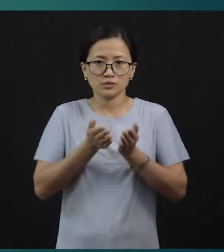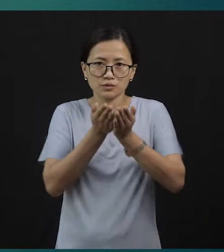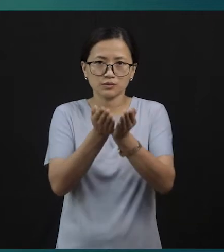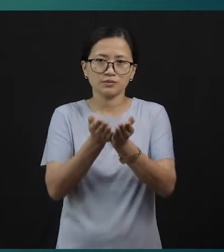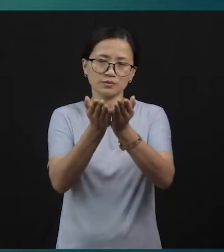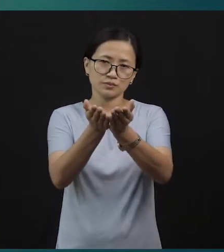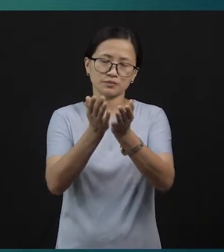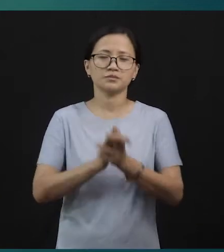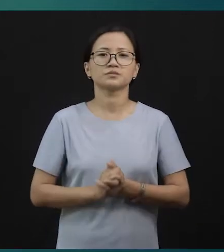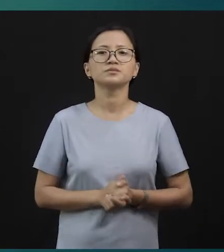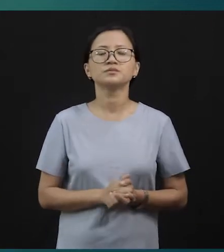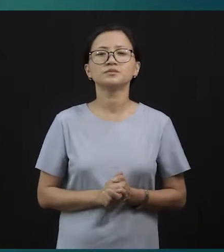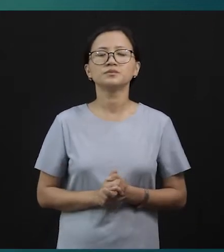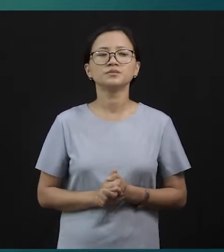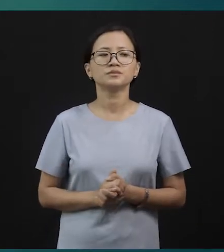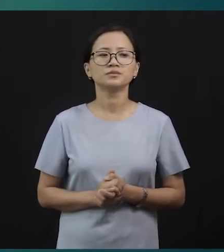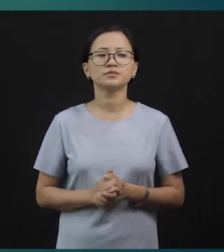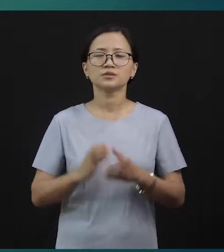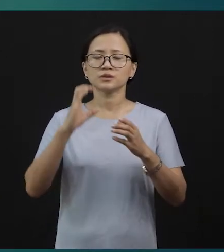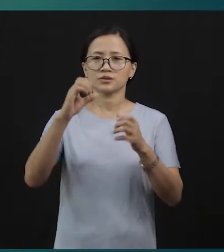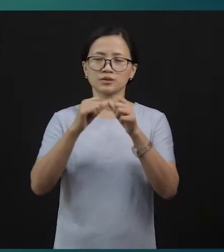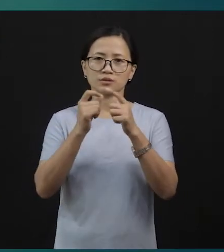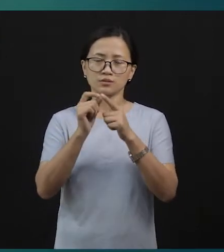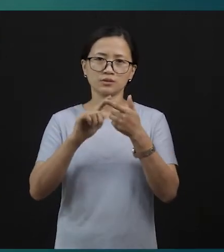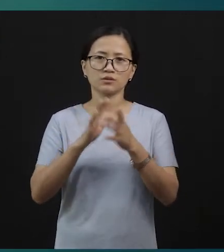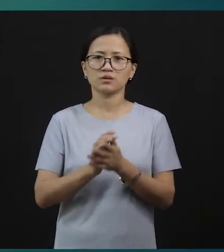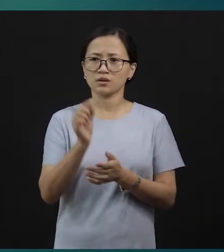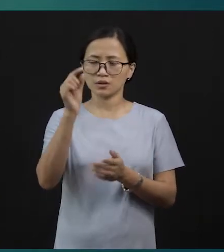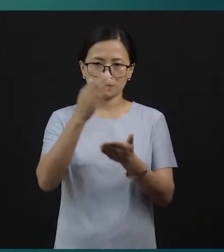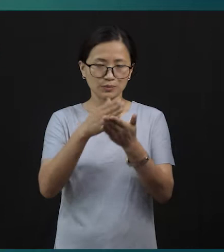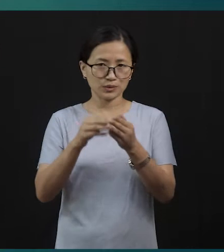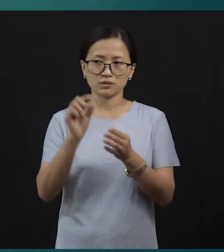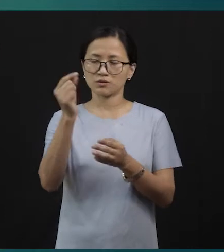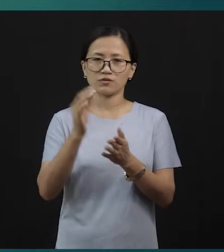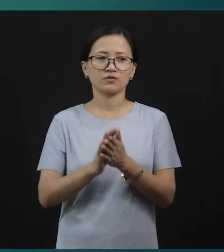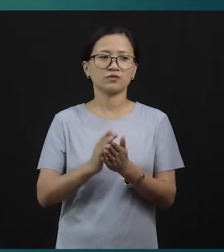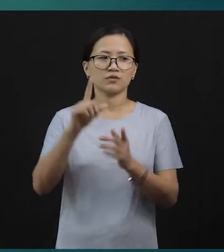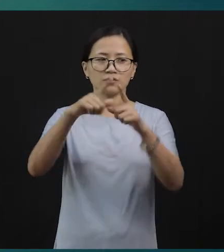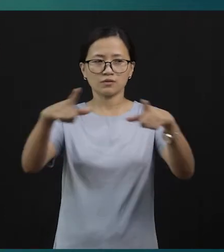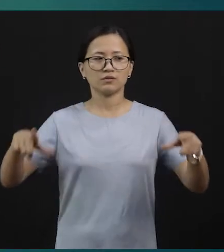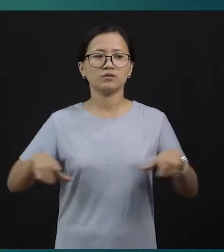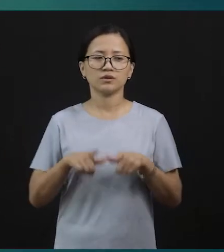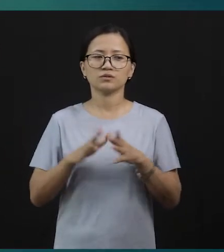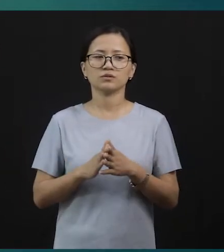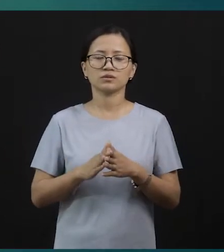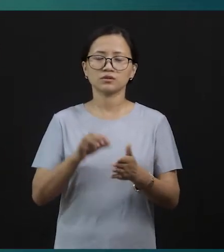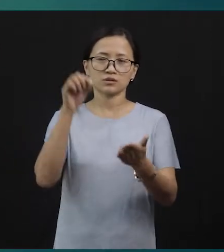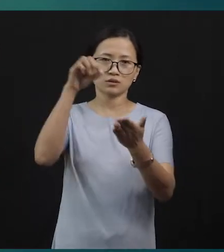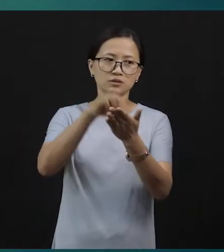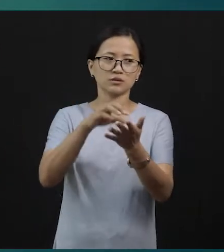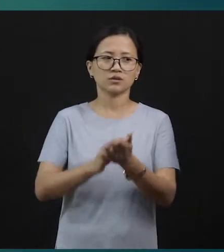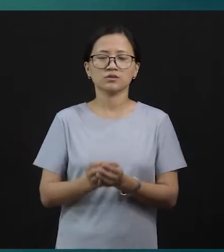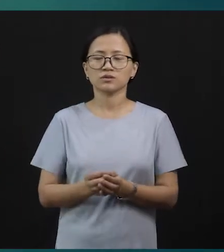ship. Cape, a piece of land to the coast and sticking out into